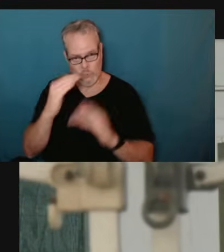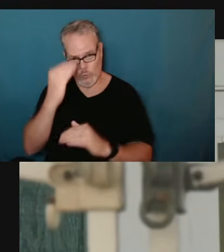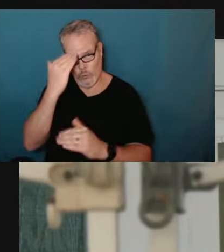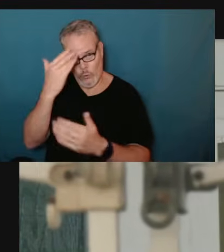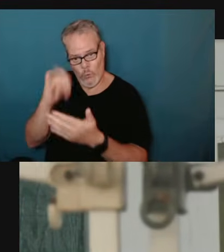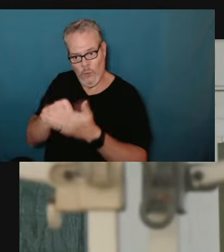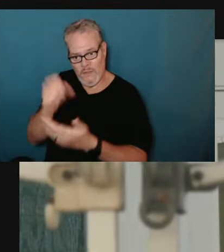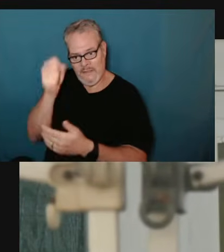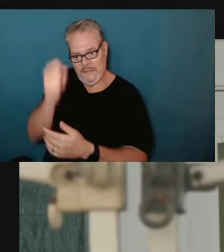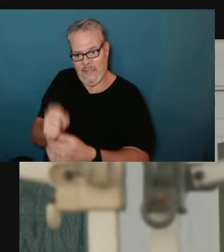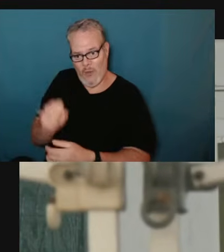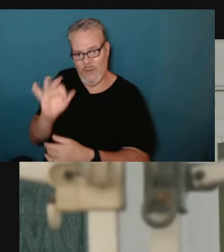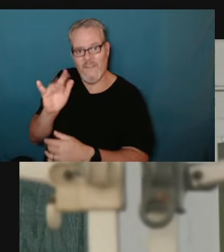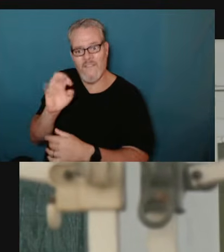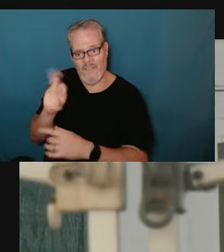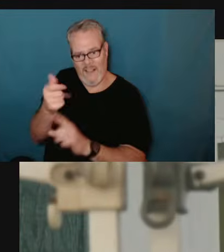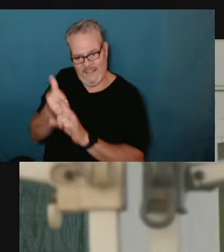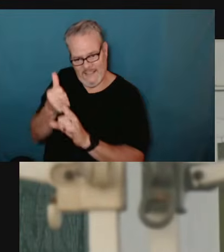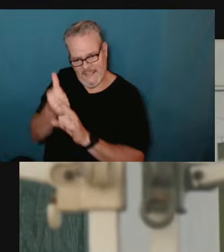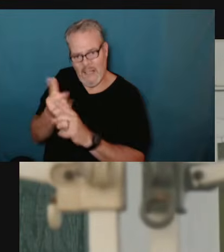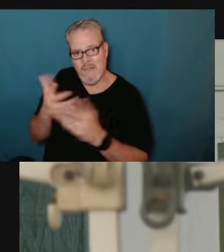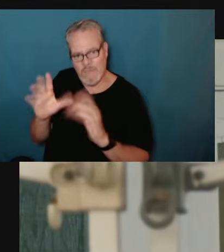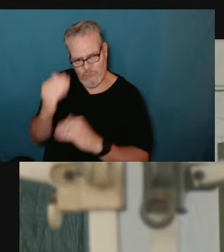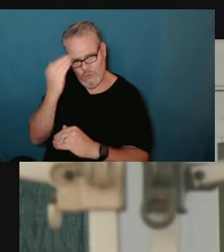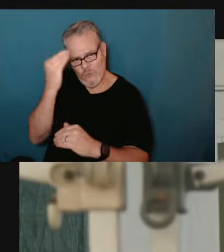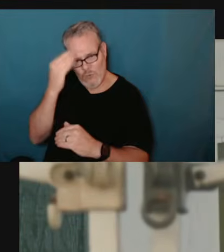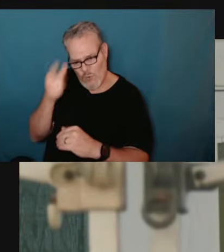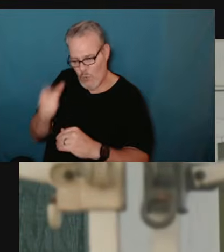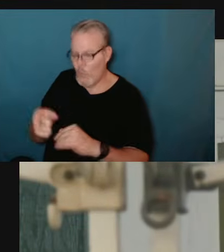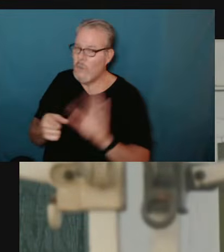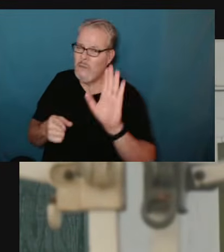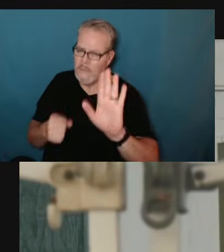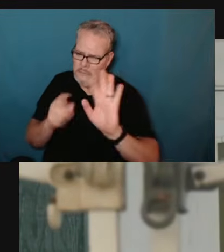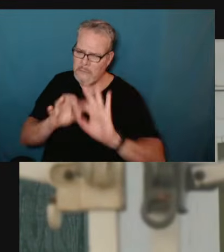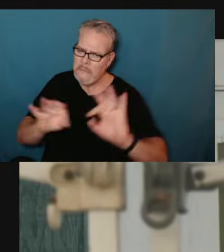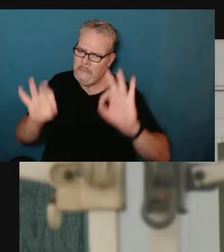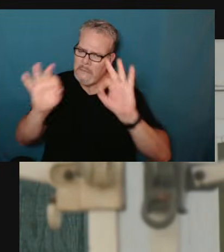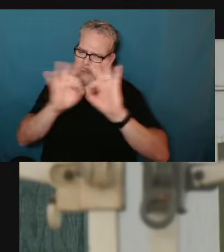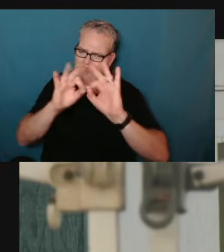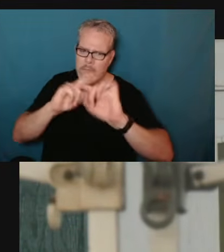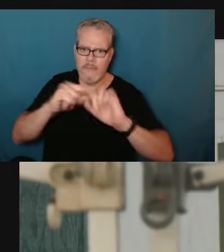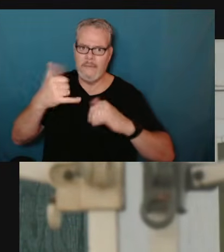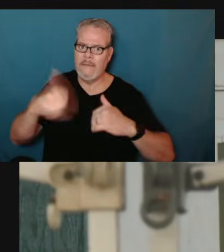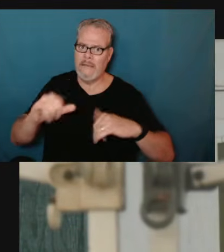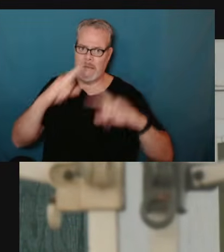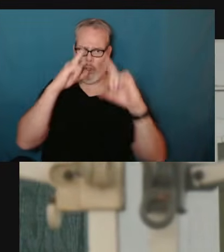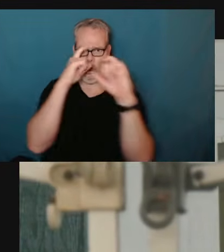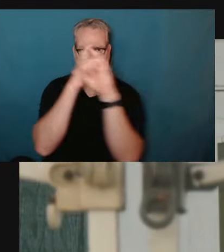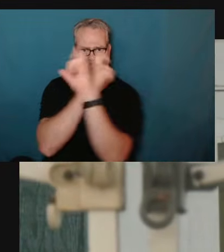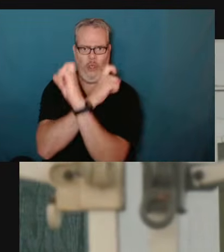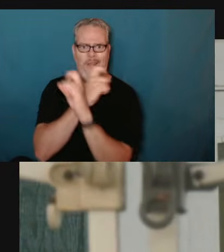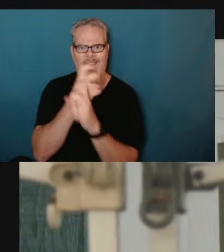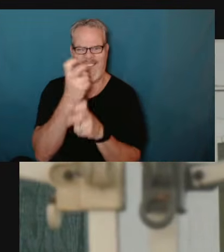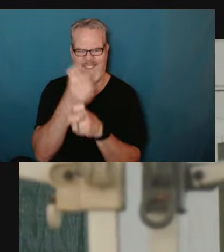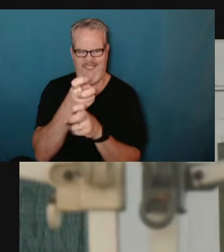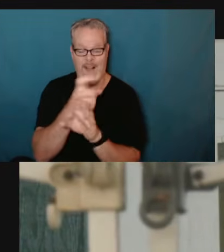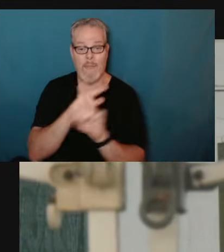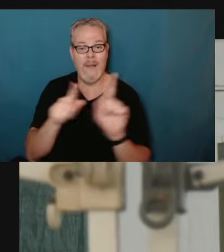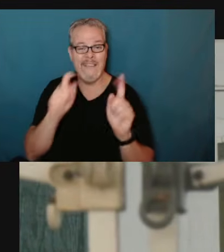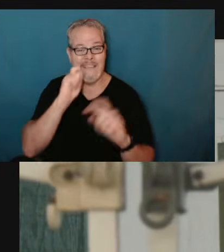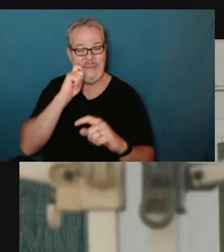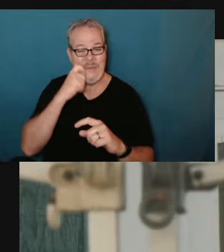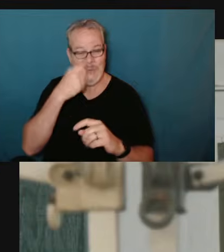side topic, because it's a very complex system, but this is cool. So between 1975